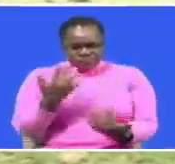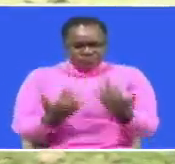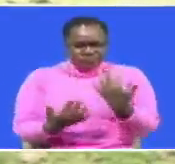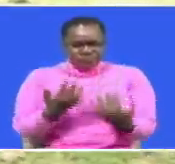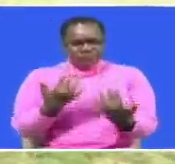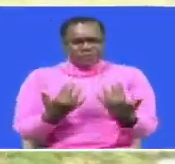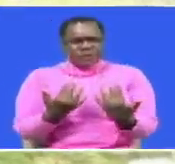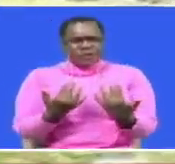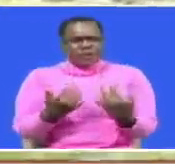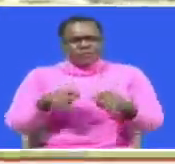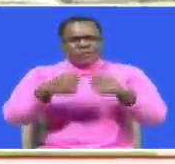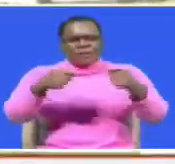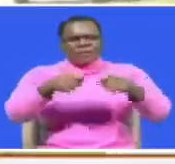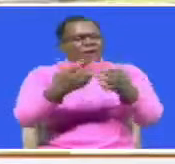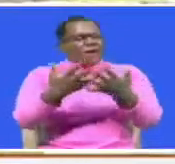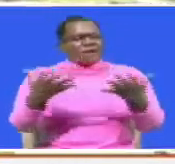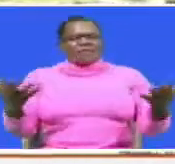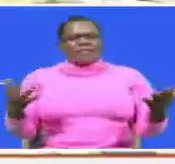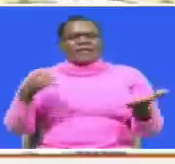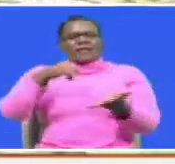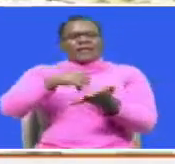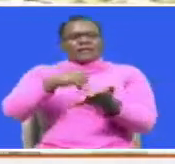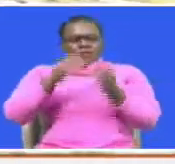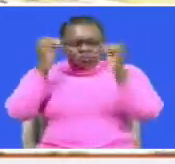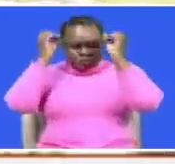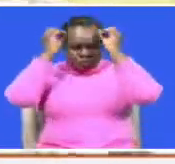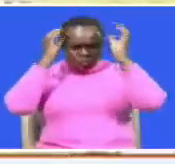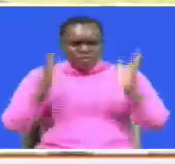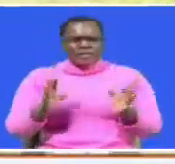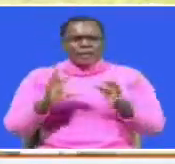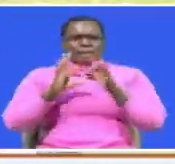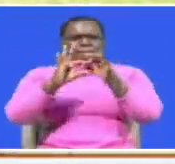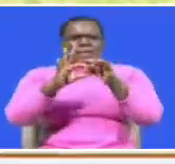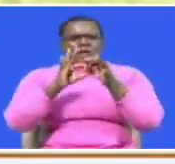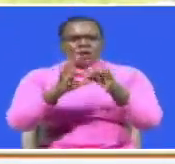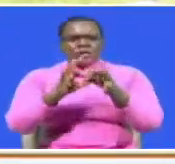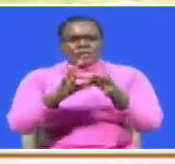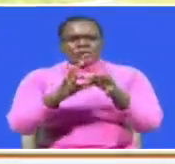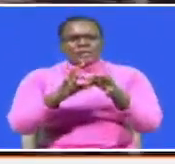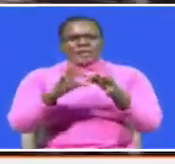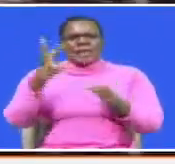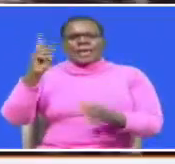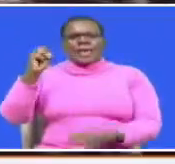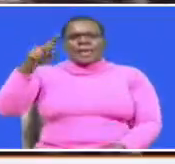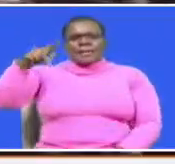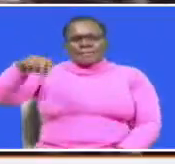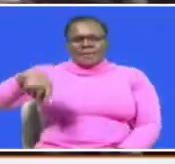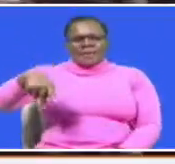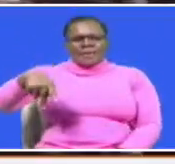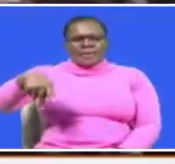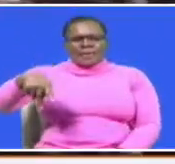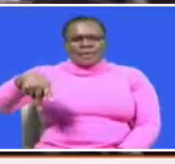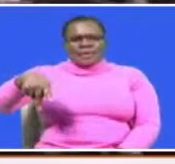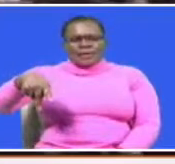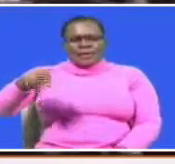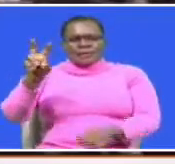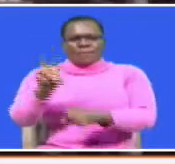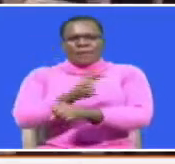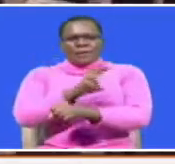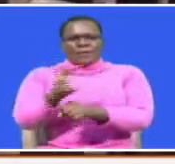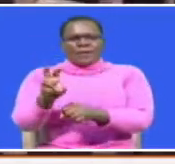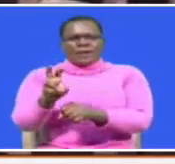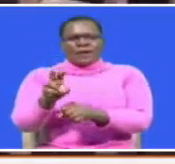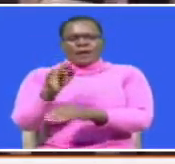inferno that destroyed everything, including the students' belongings. Era Member of Parliament, Omboko Milembe, while assessing the